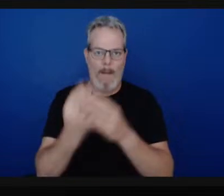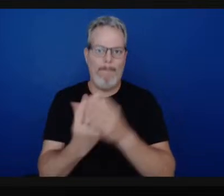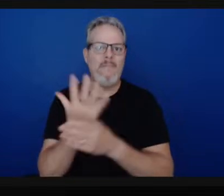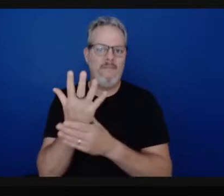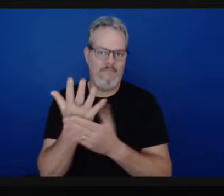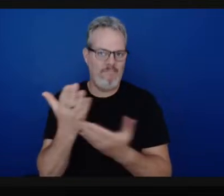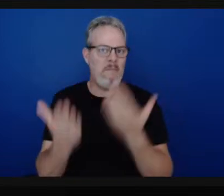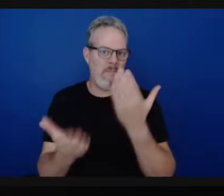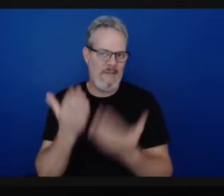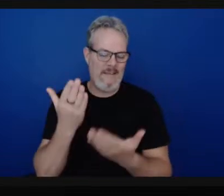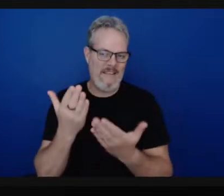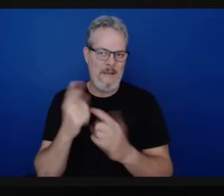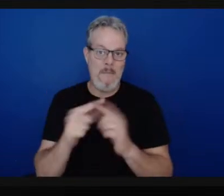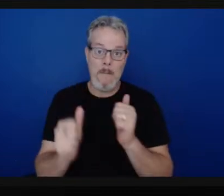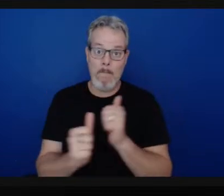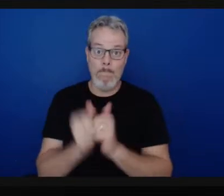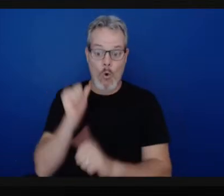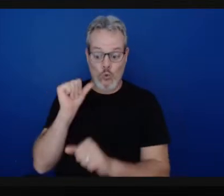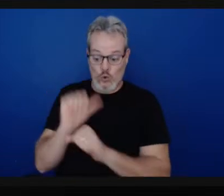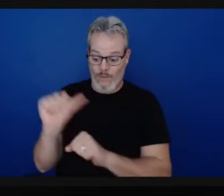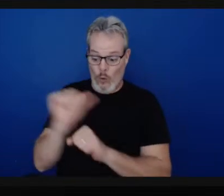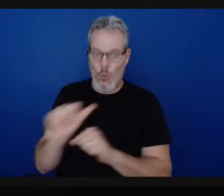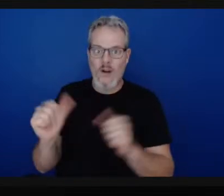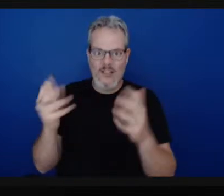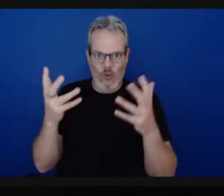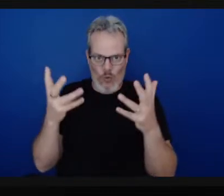But most of the work has been done already,